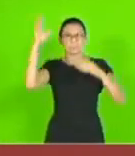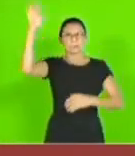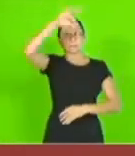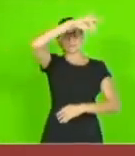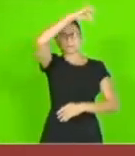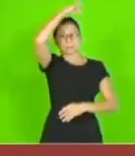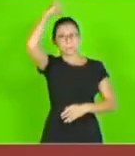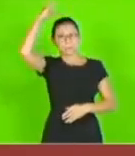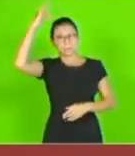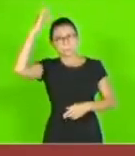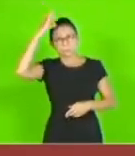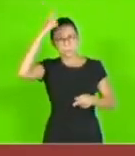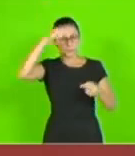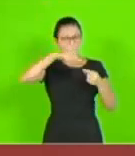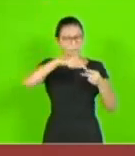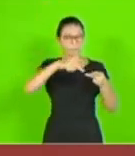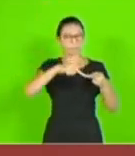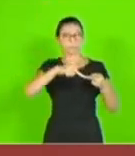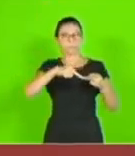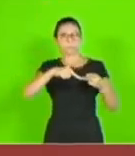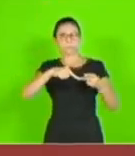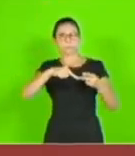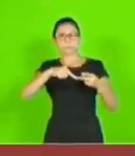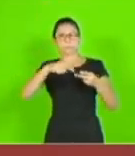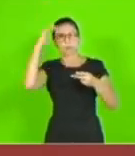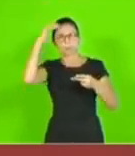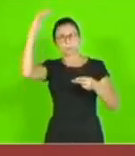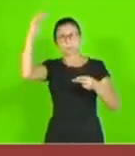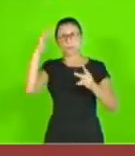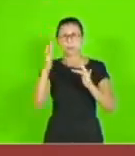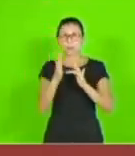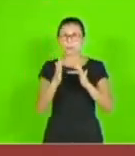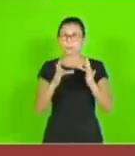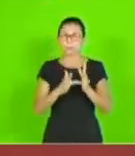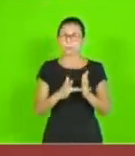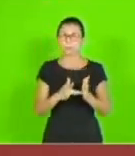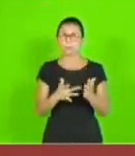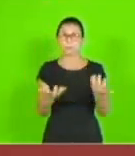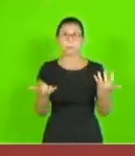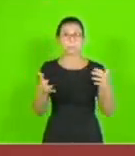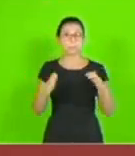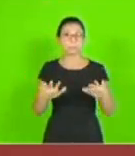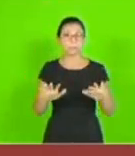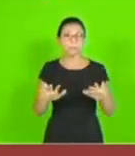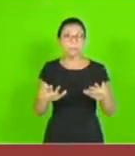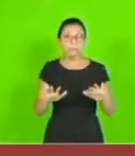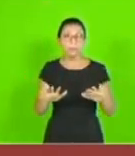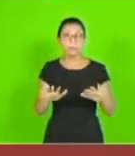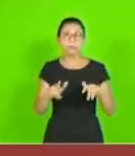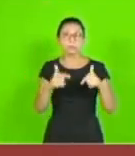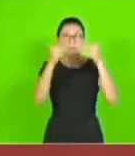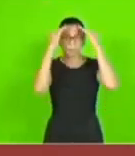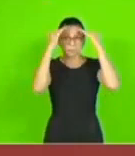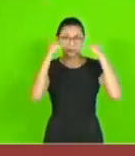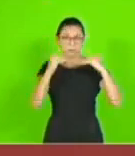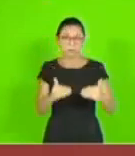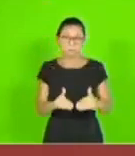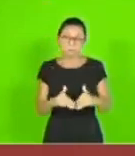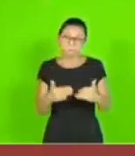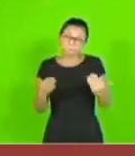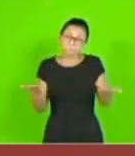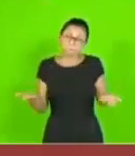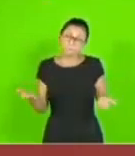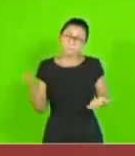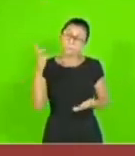obedience is with the Holy Spirit, with the help of the Holy Spirit. So, my brethren,